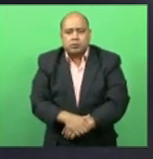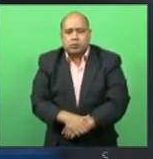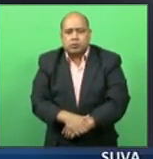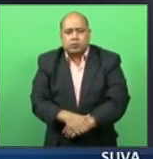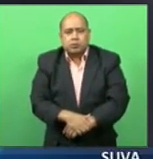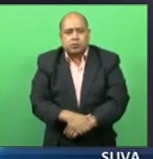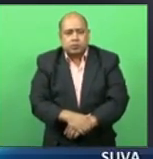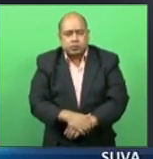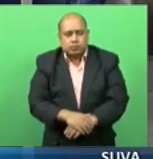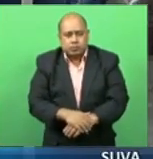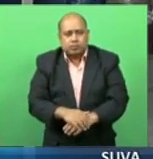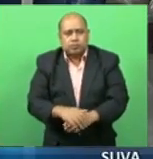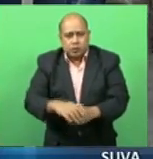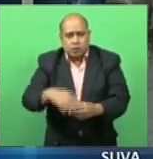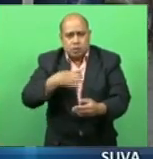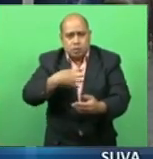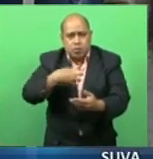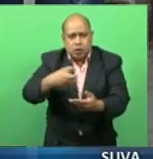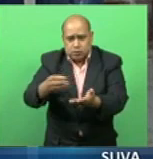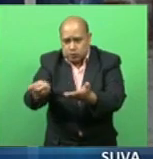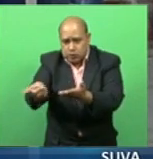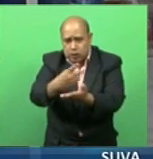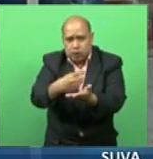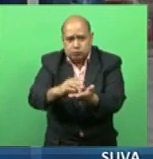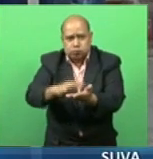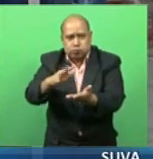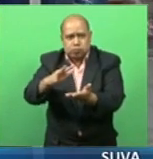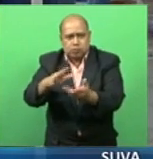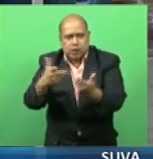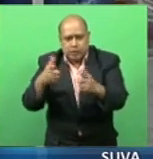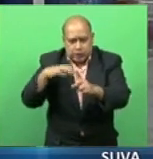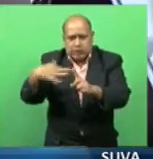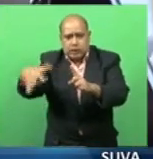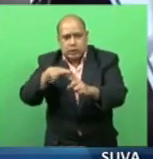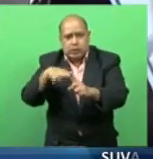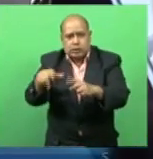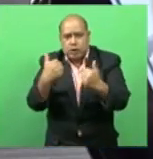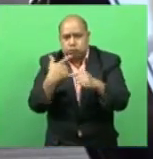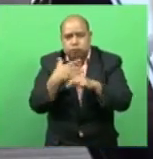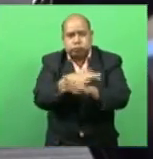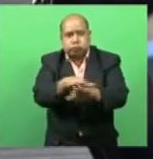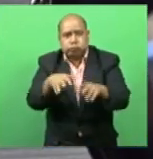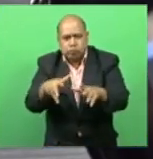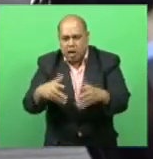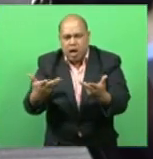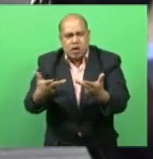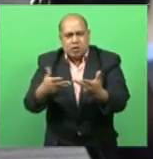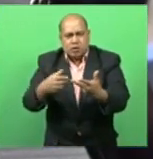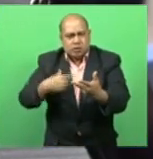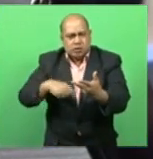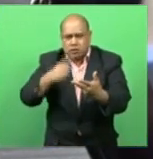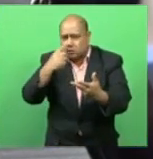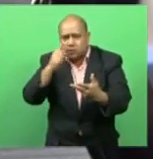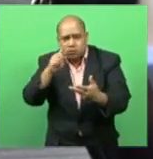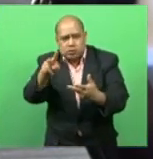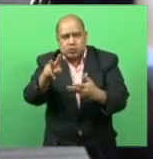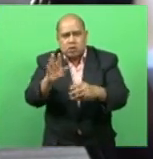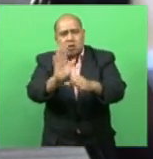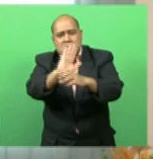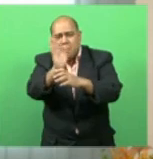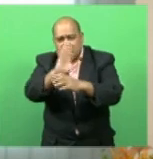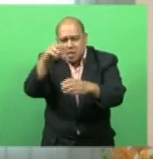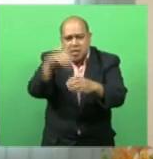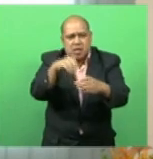in internet data traffic is a reflection of how people access more streaming content such as Netflix and YouTube, as well as other social